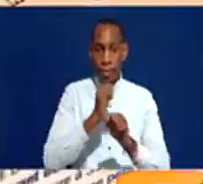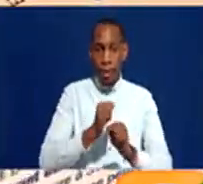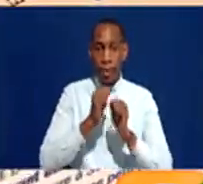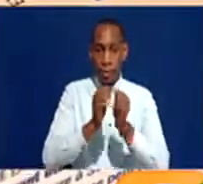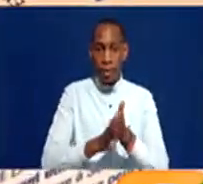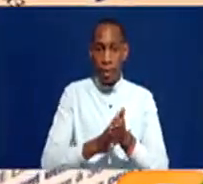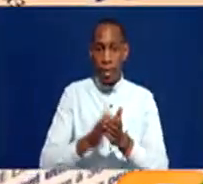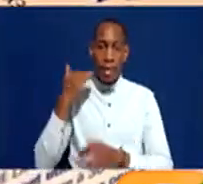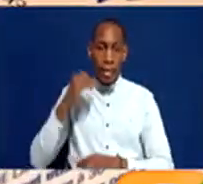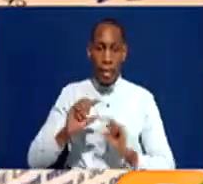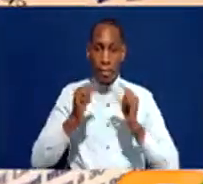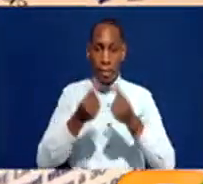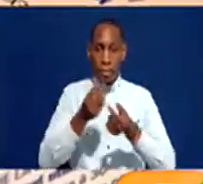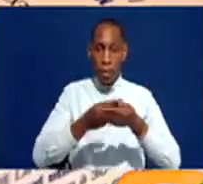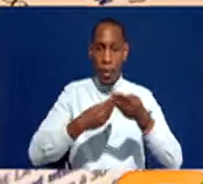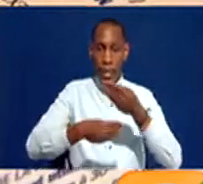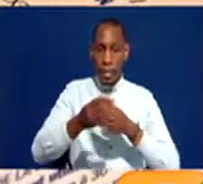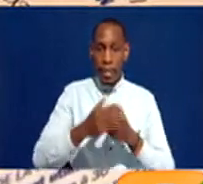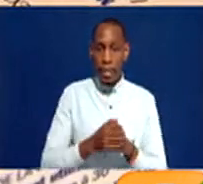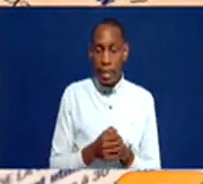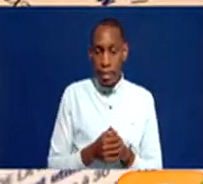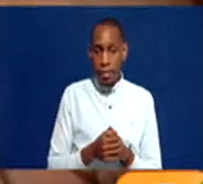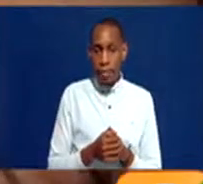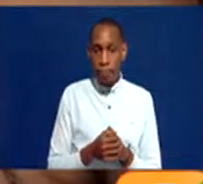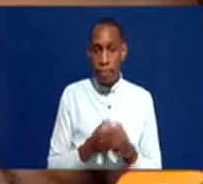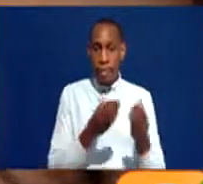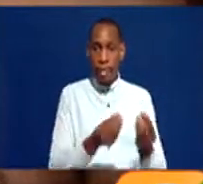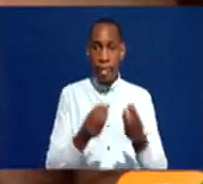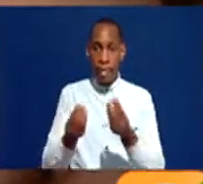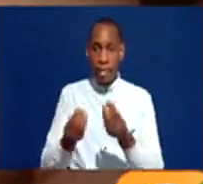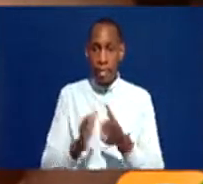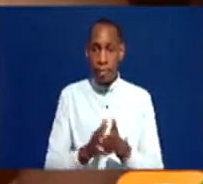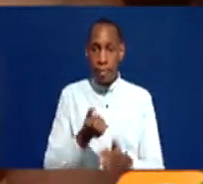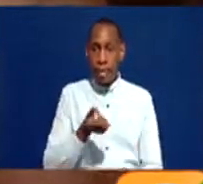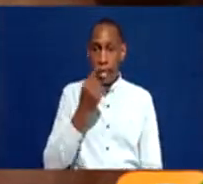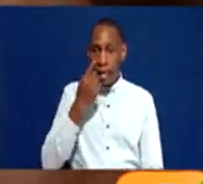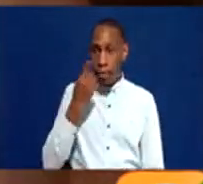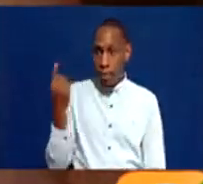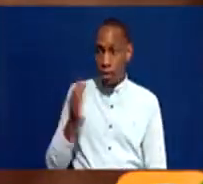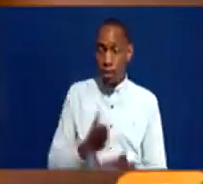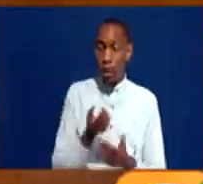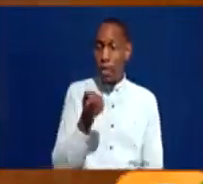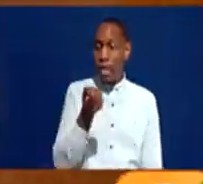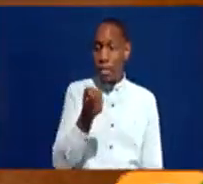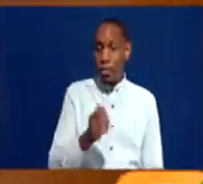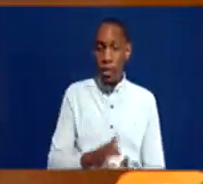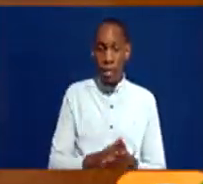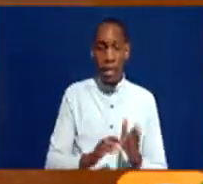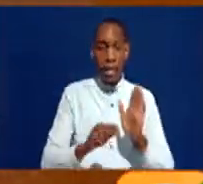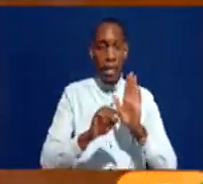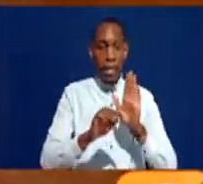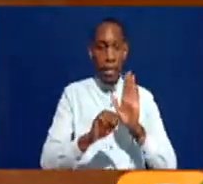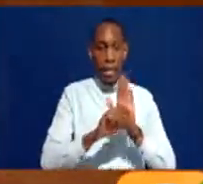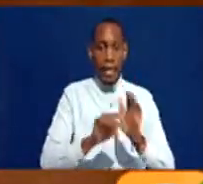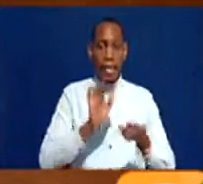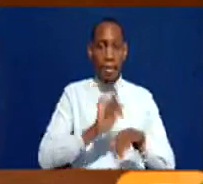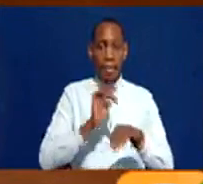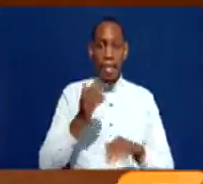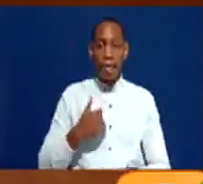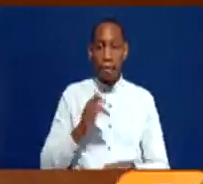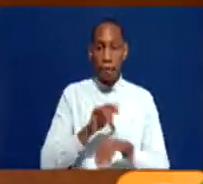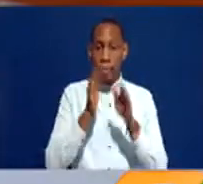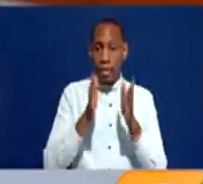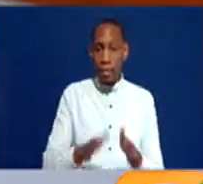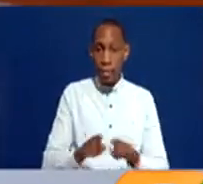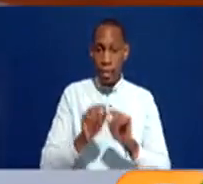Mchele gang to sell it as an over-the-counter drug. This tablet, as tiny as it looks, has a negative effect on the victim and